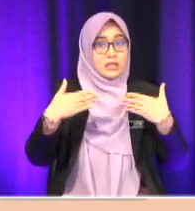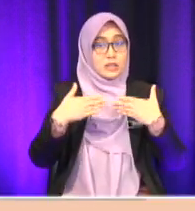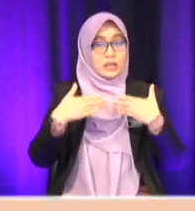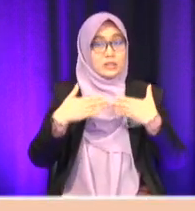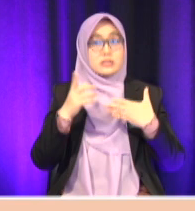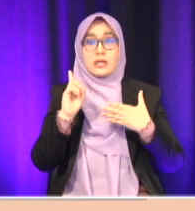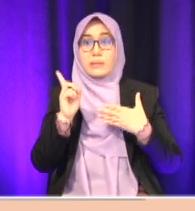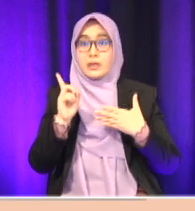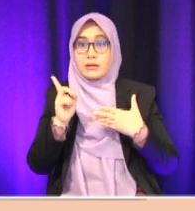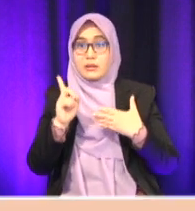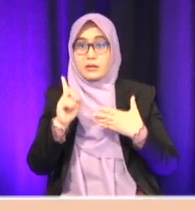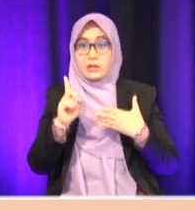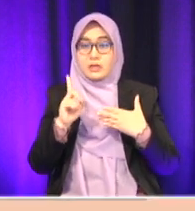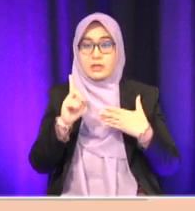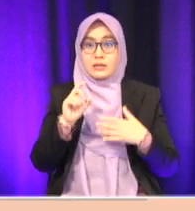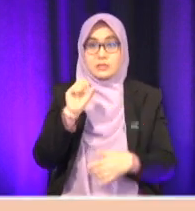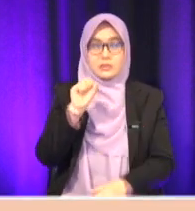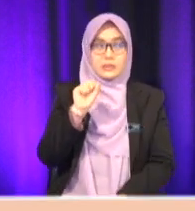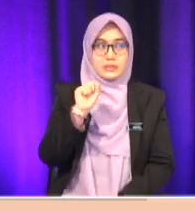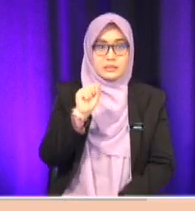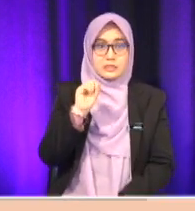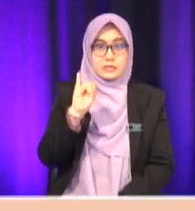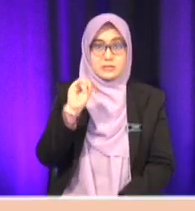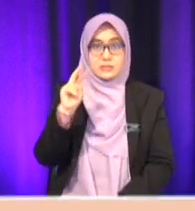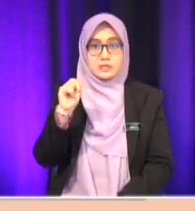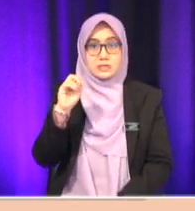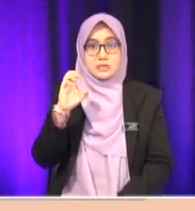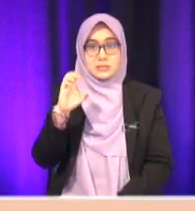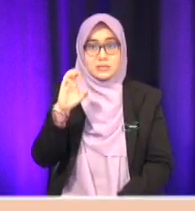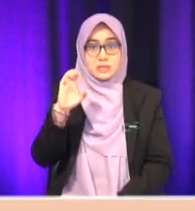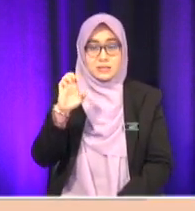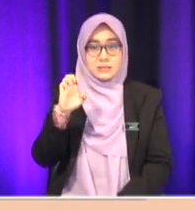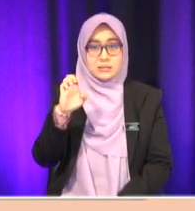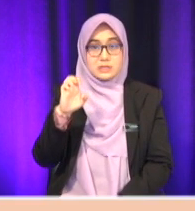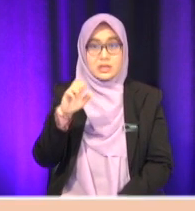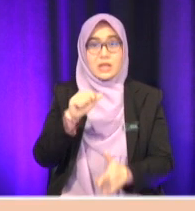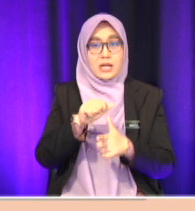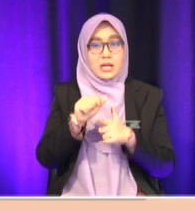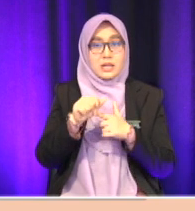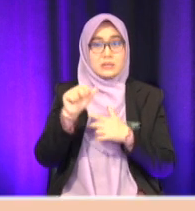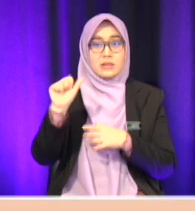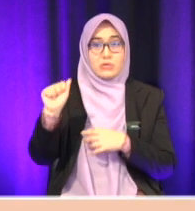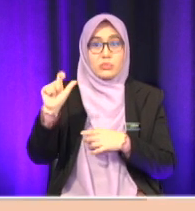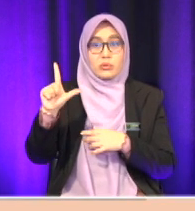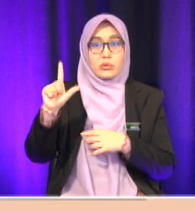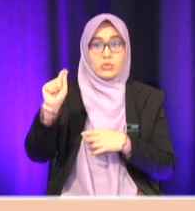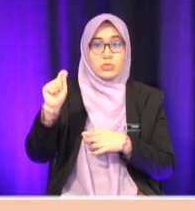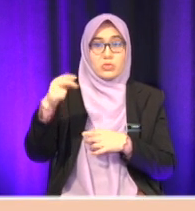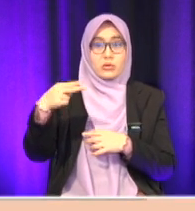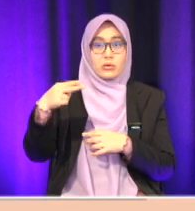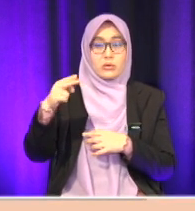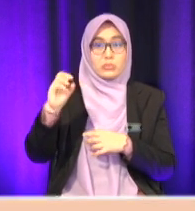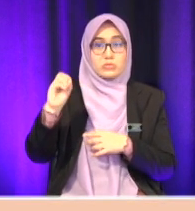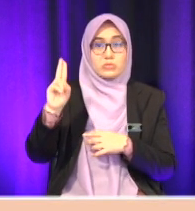Okay. So all these 4 are cohesive devices. So which one is the most suitable one? If it is all